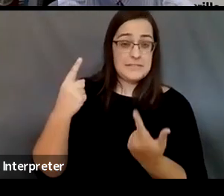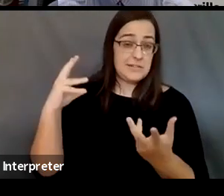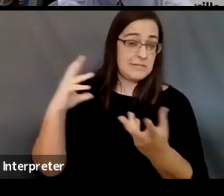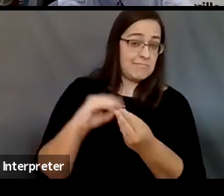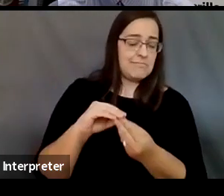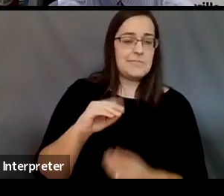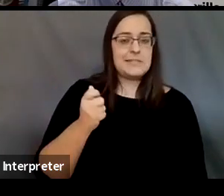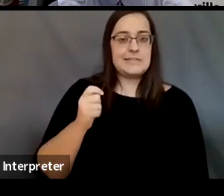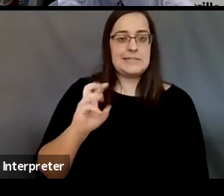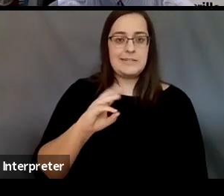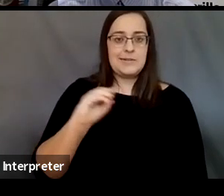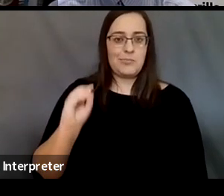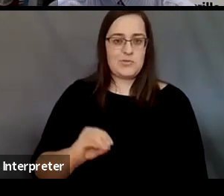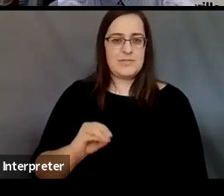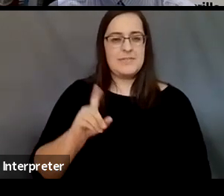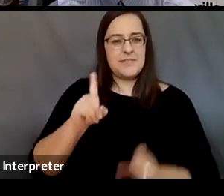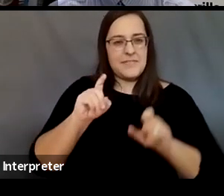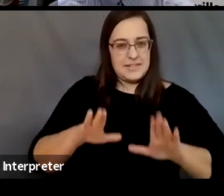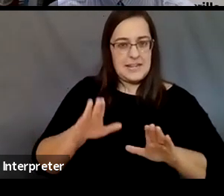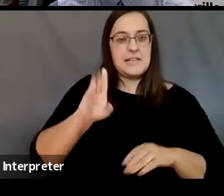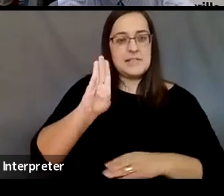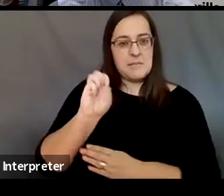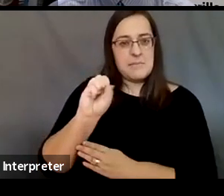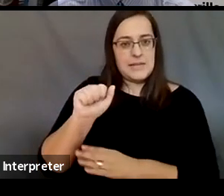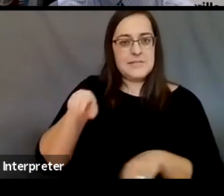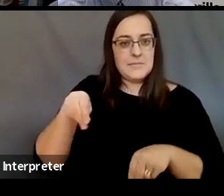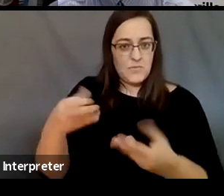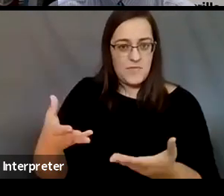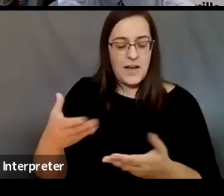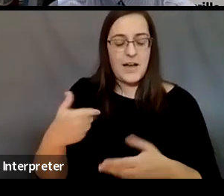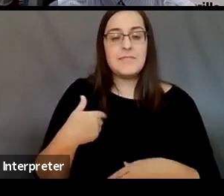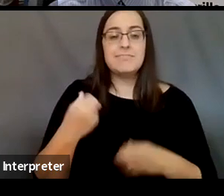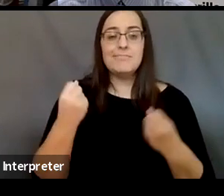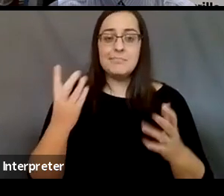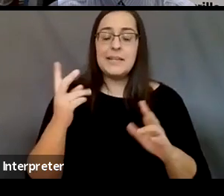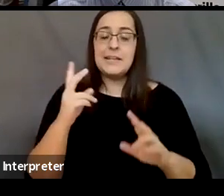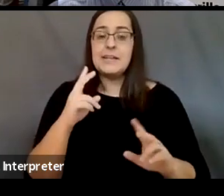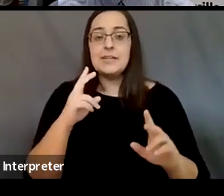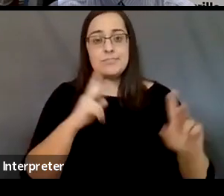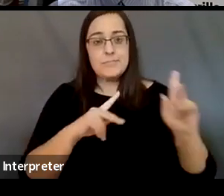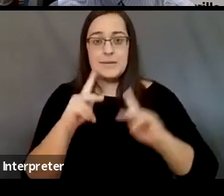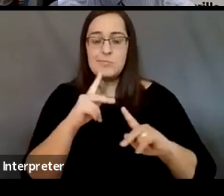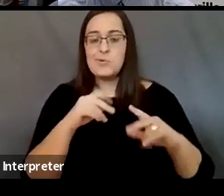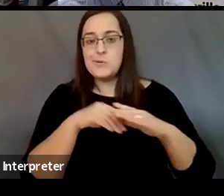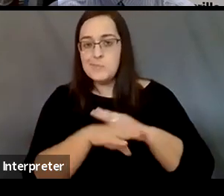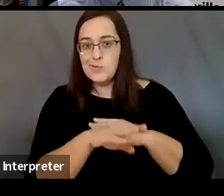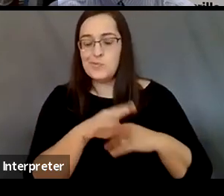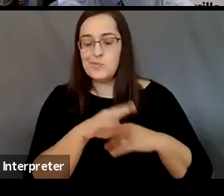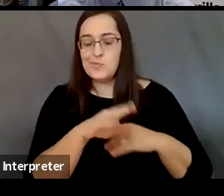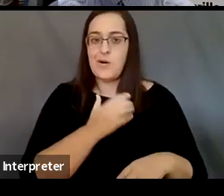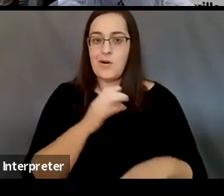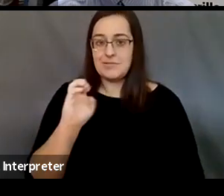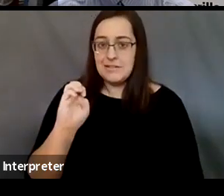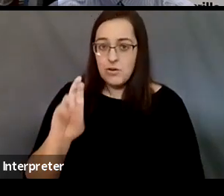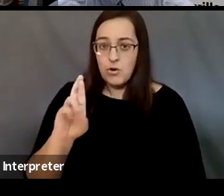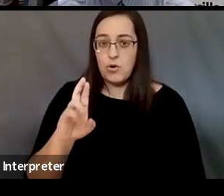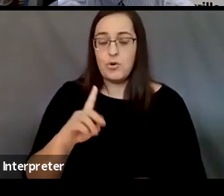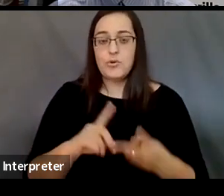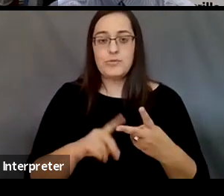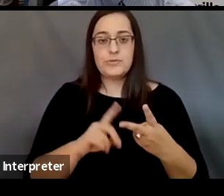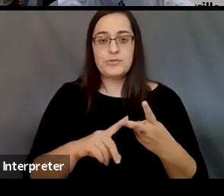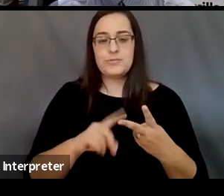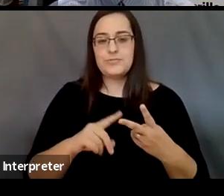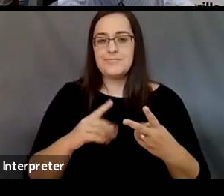of the pandemic. We're still getting large numbers of patients coming through our respiratory triage center and our ER, which is a